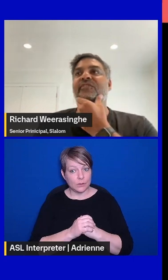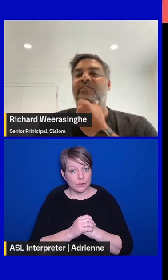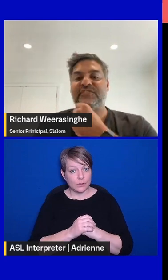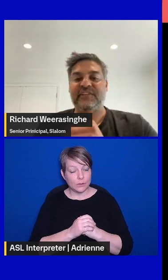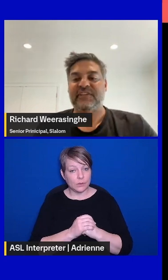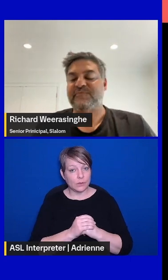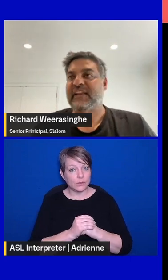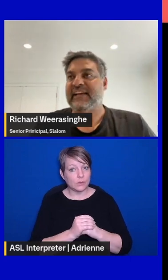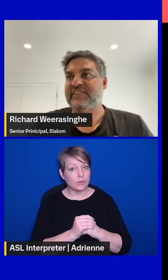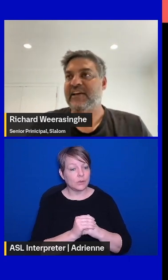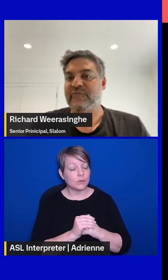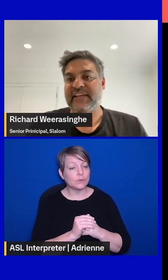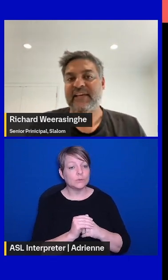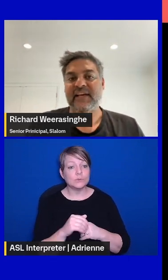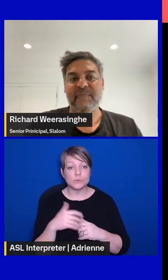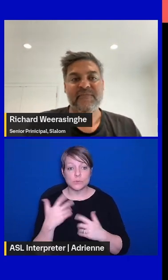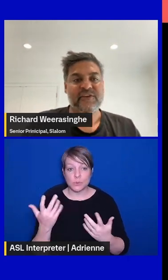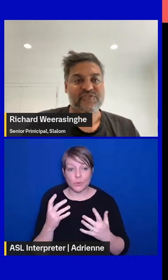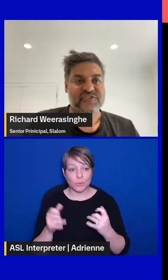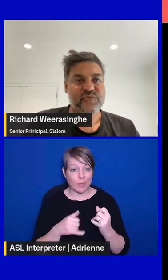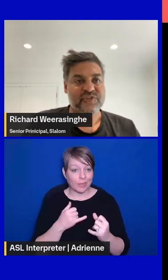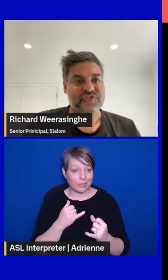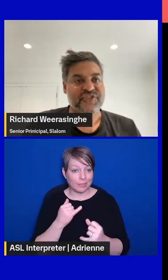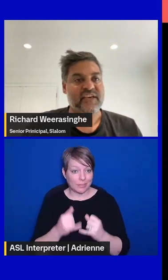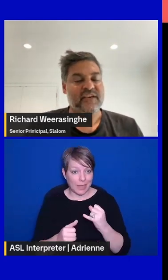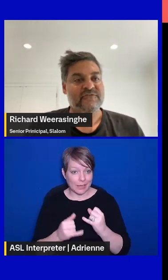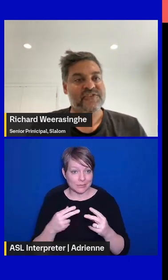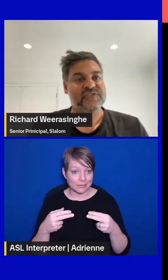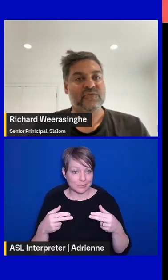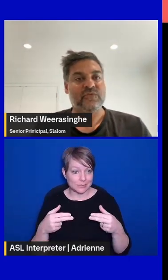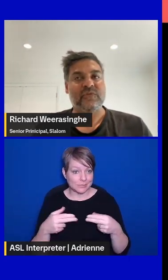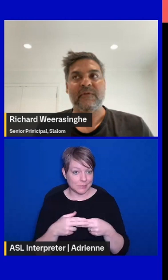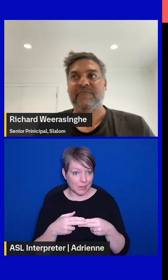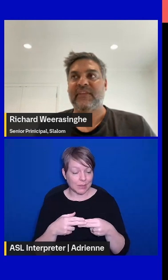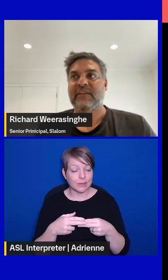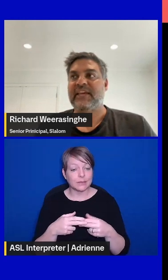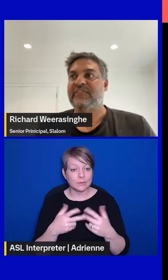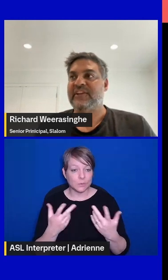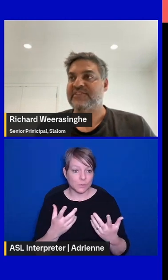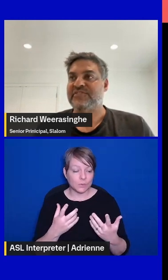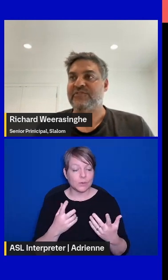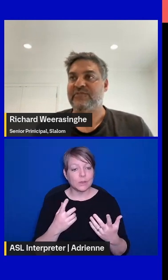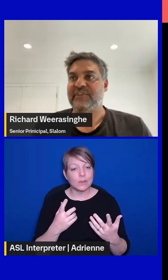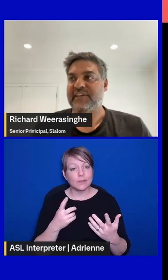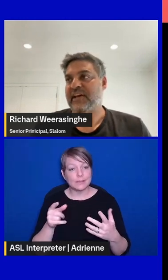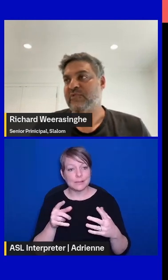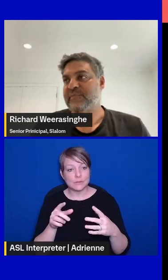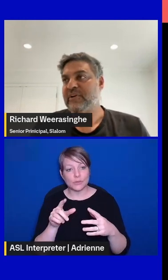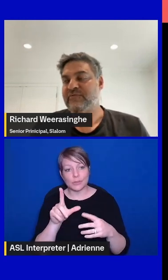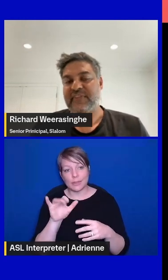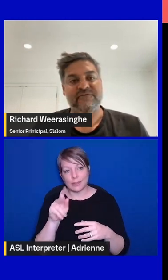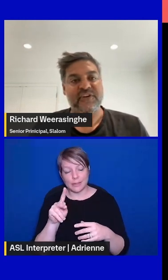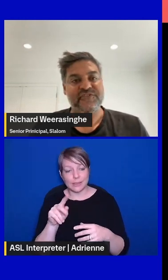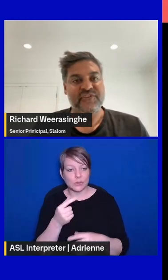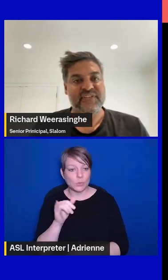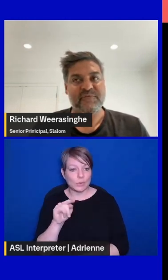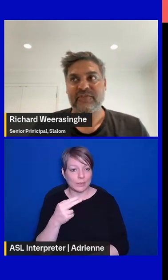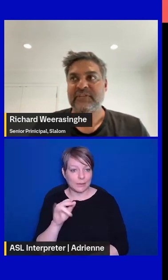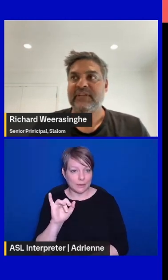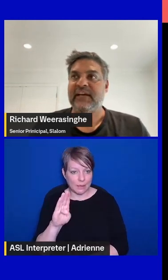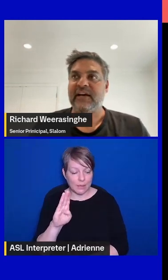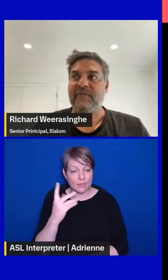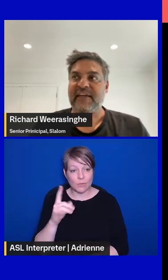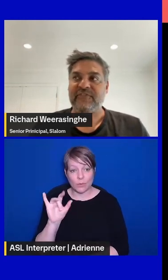right, so it's my last slide really. So I just wanted to share, first of all, here are the links to the GitHub repo for that fine-tuning